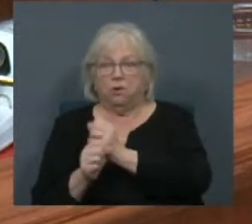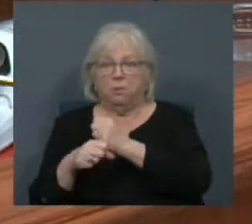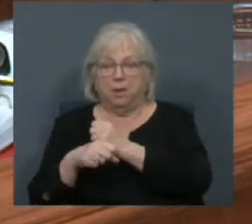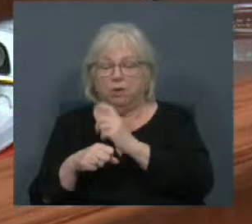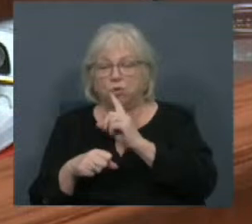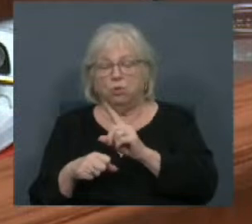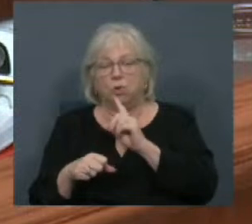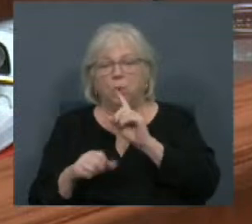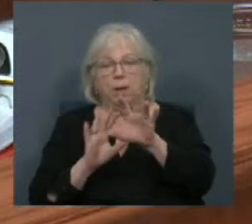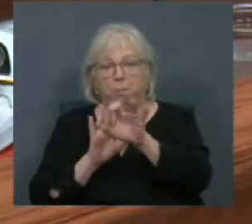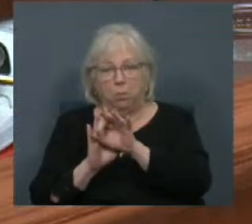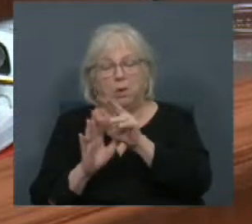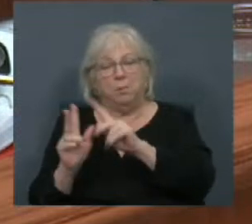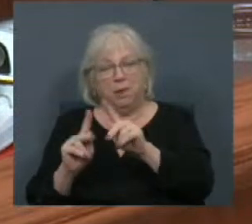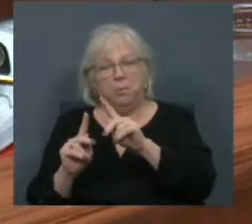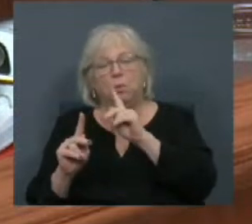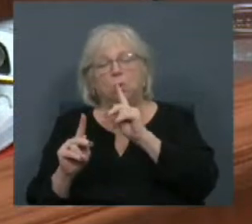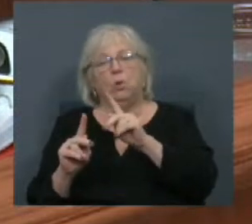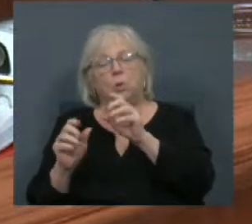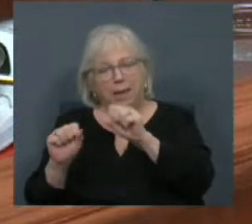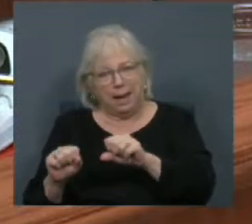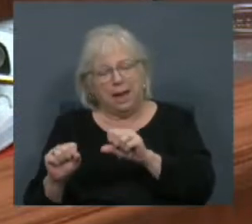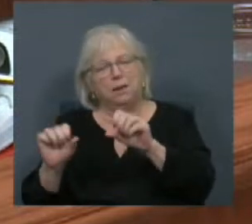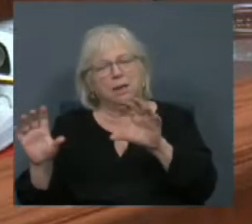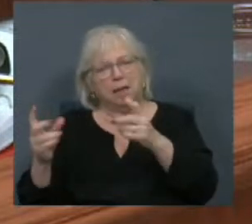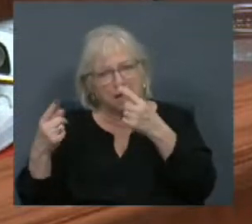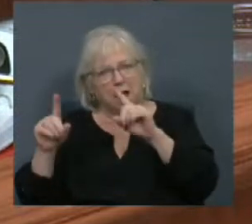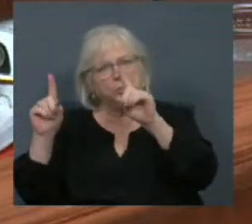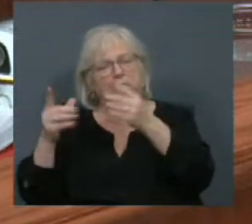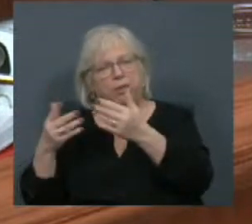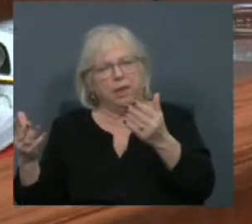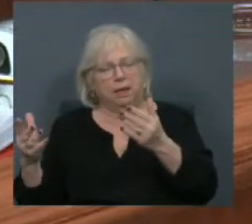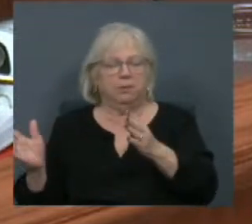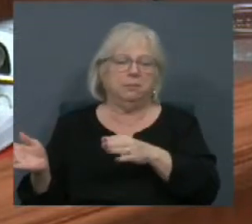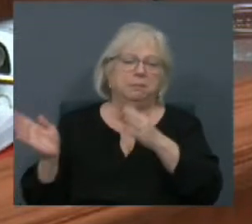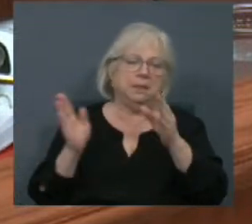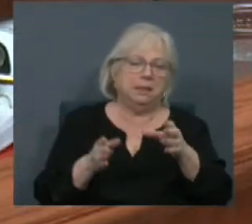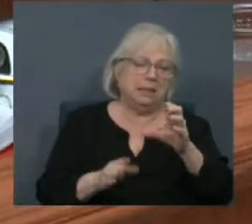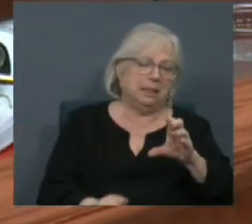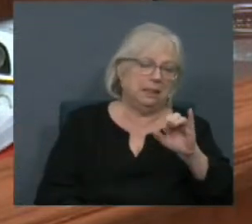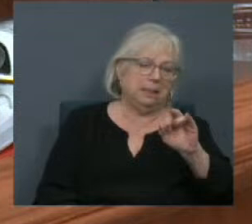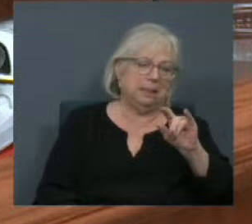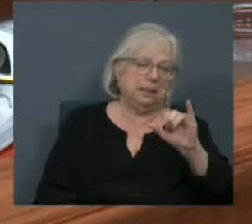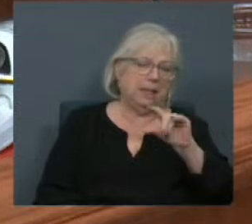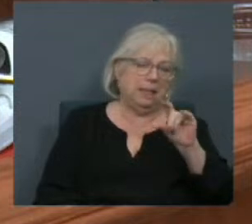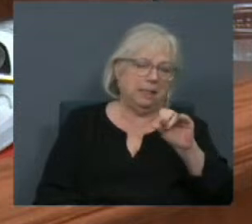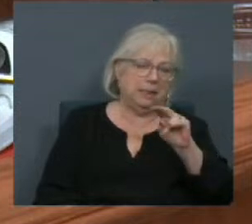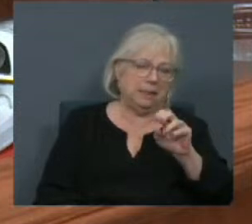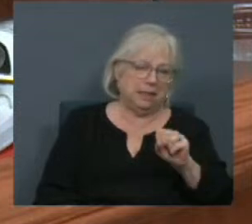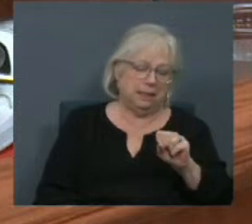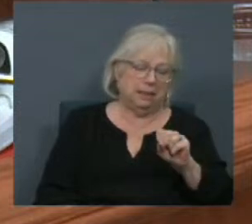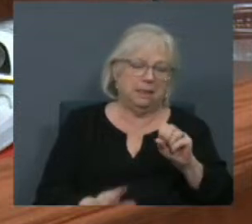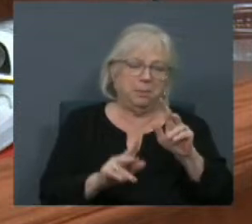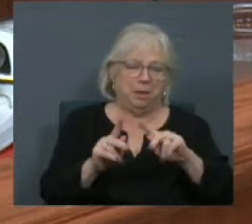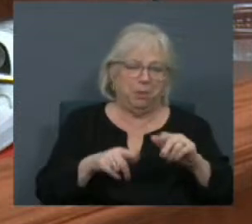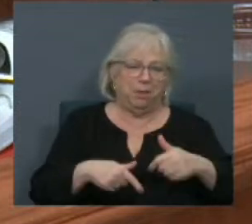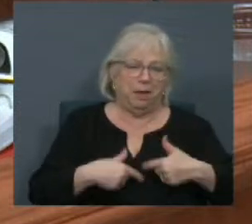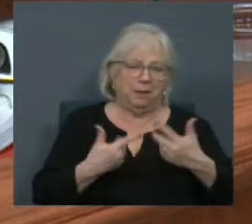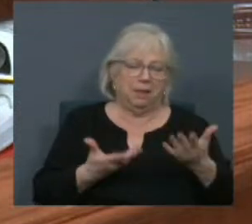these things, and the citizens who will let the leaders know where and